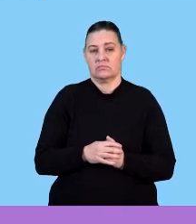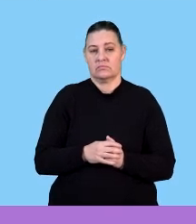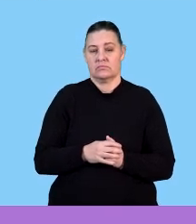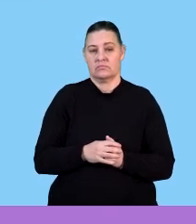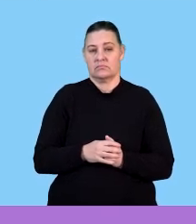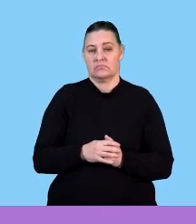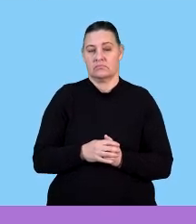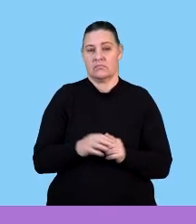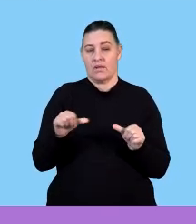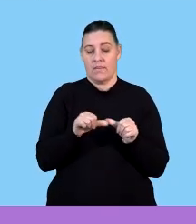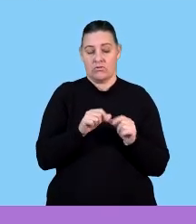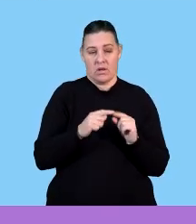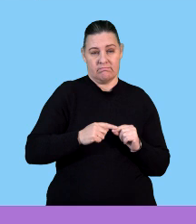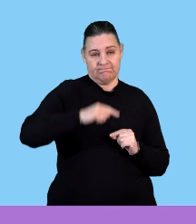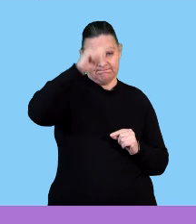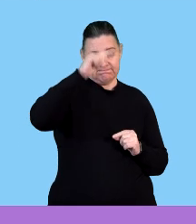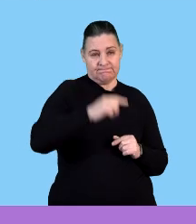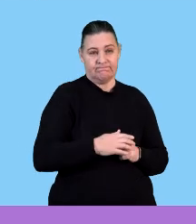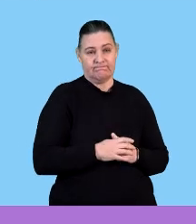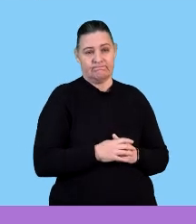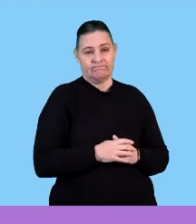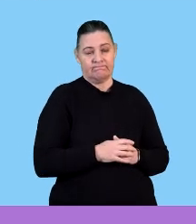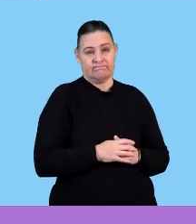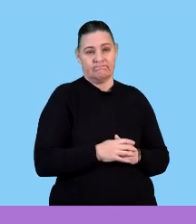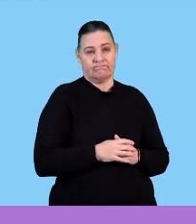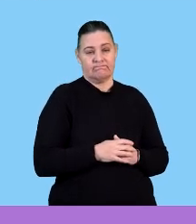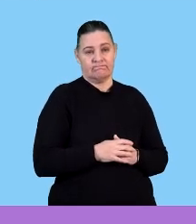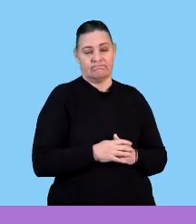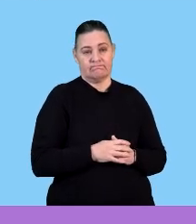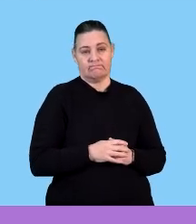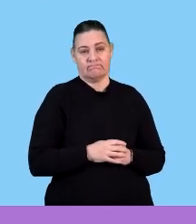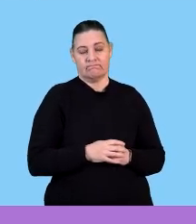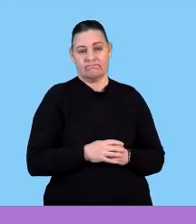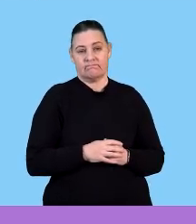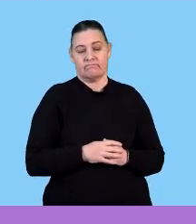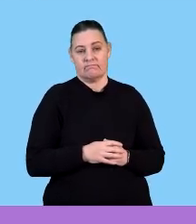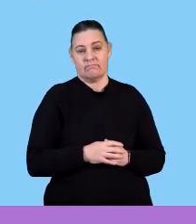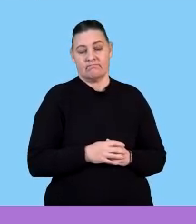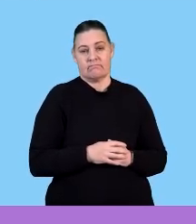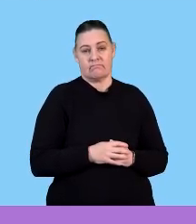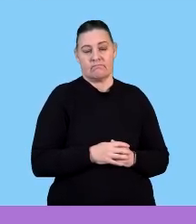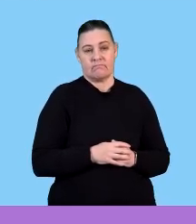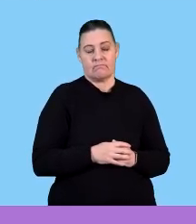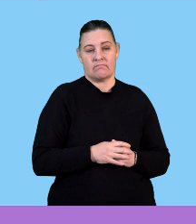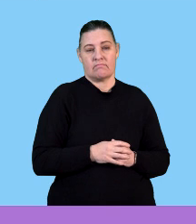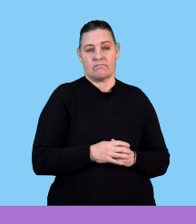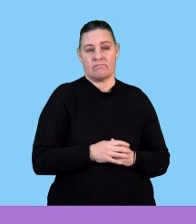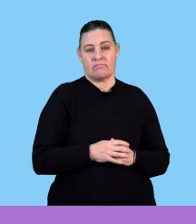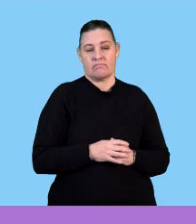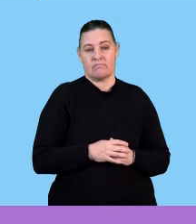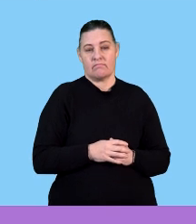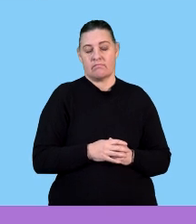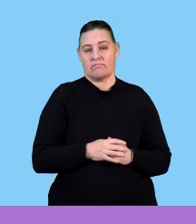Okay, here we go. All right. Oh, my little squiggly line, but it's that one. All right, that's the width.